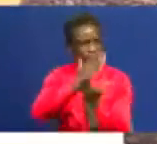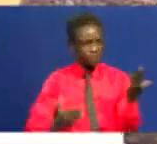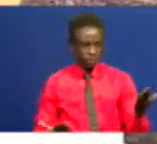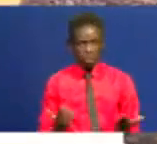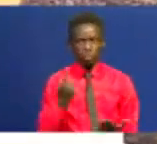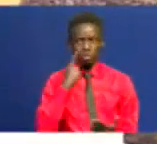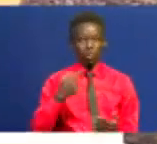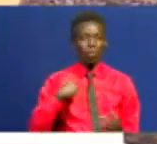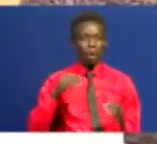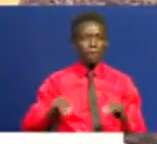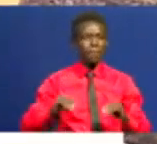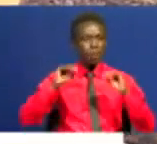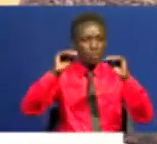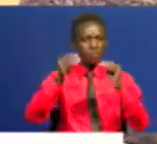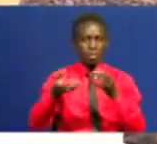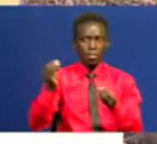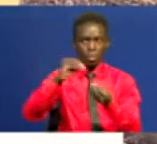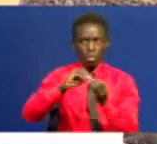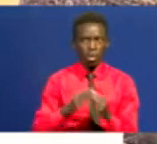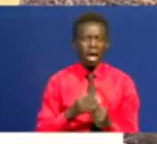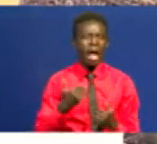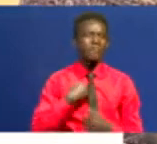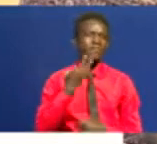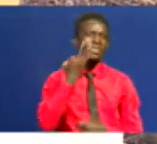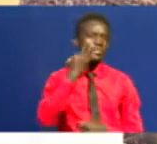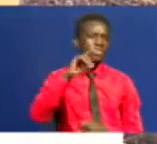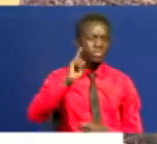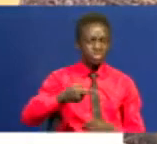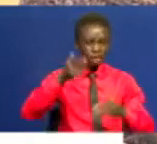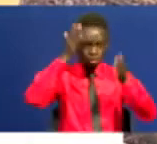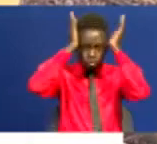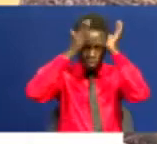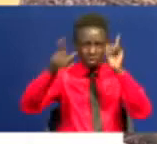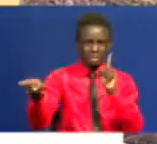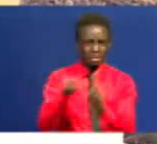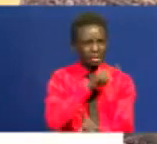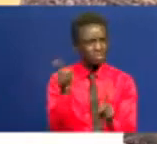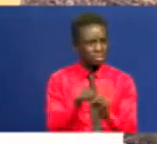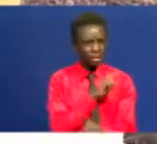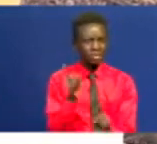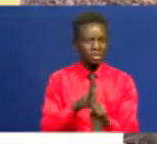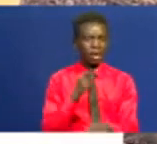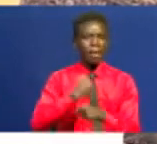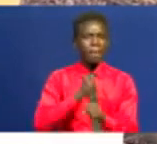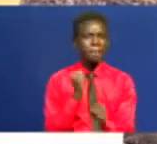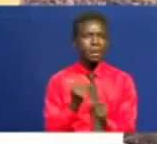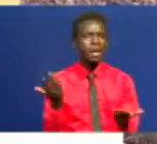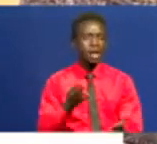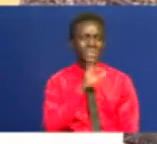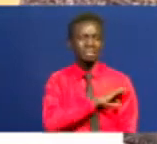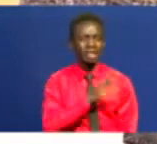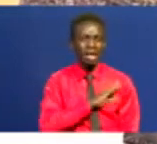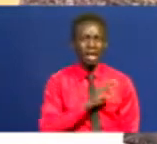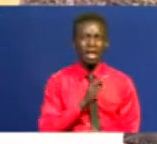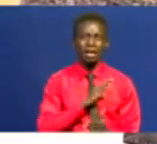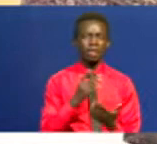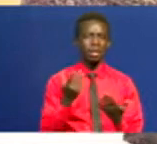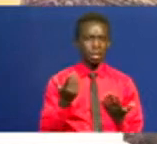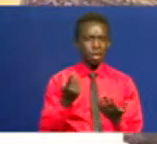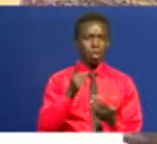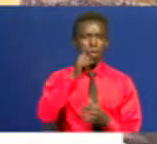The over 300,000 donkeys slaughtered generated a gross revenue of